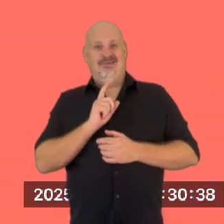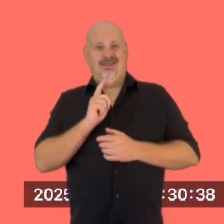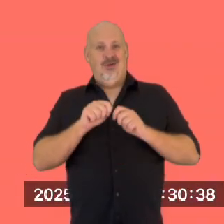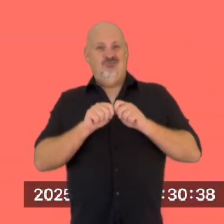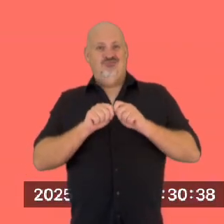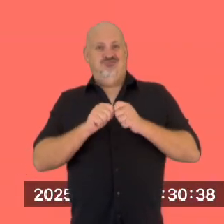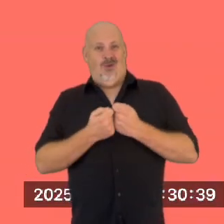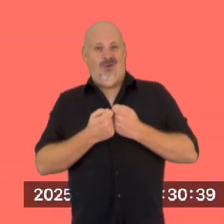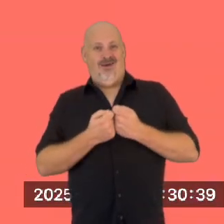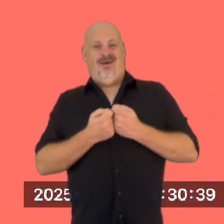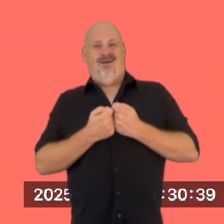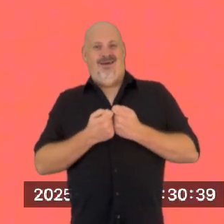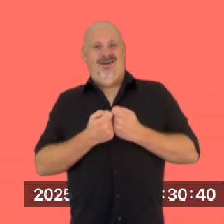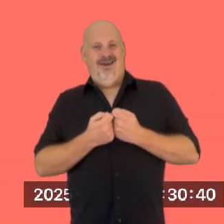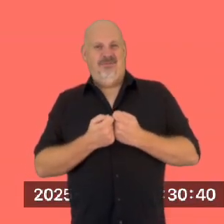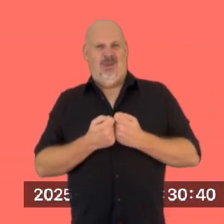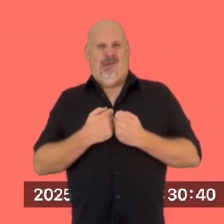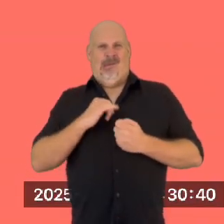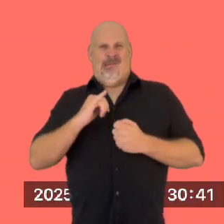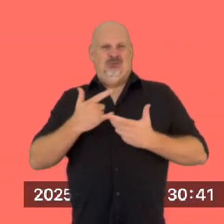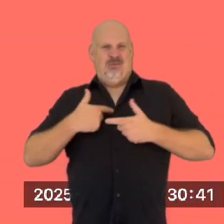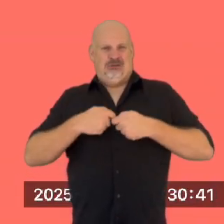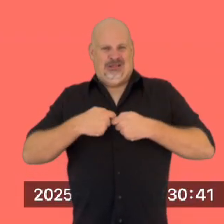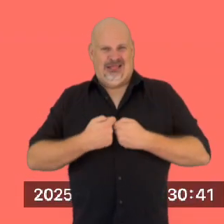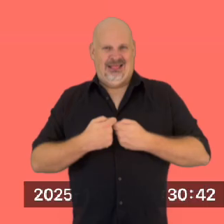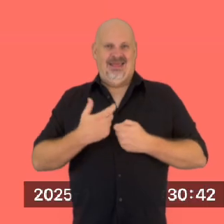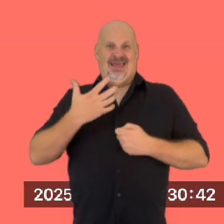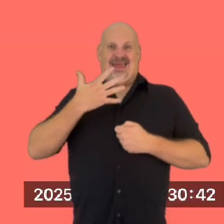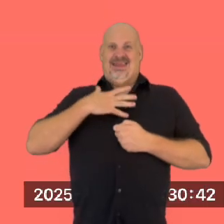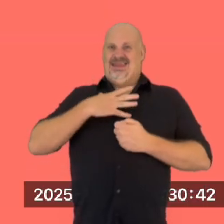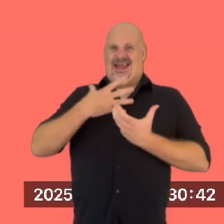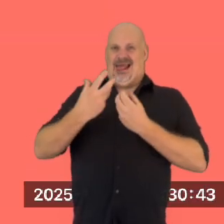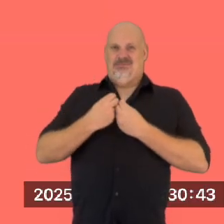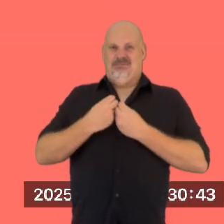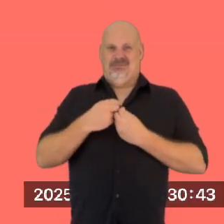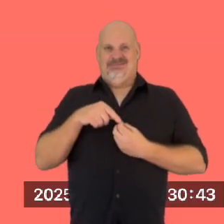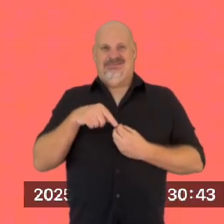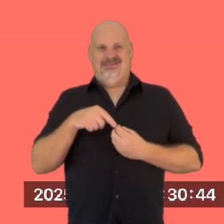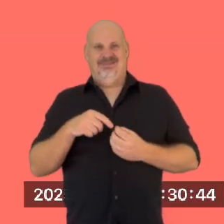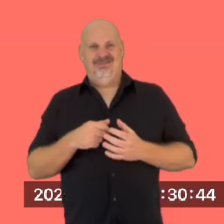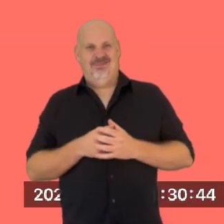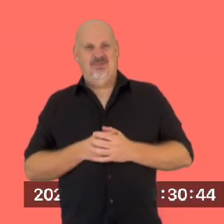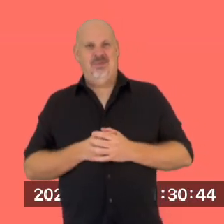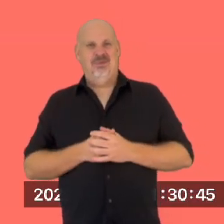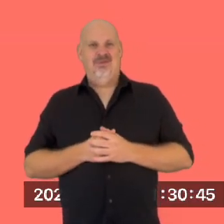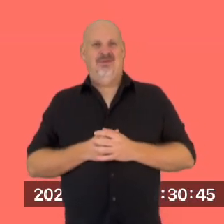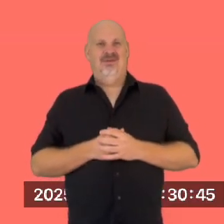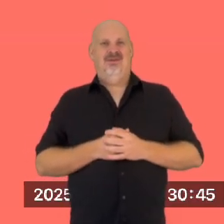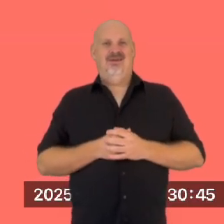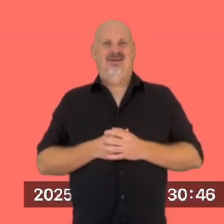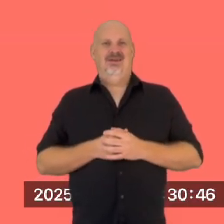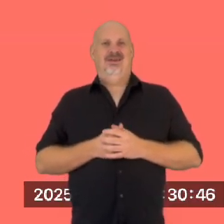sound effects. Crikey, broken it. You see, heavy-handed here. Might need some professional help.